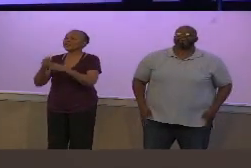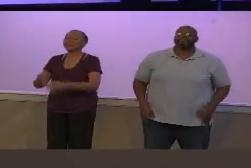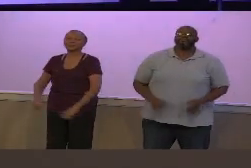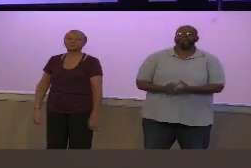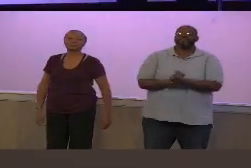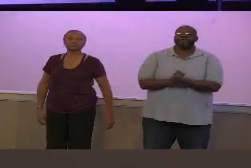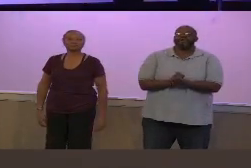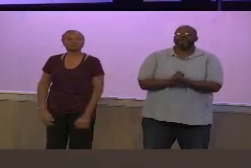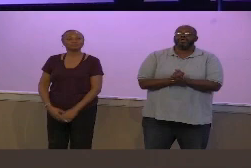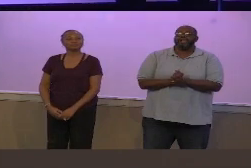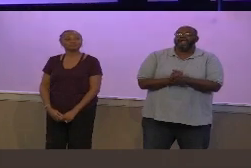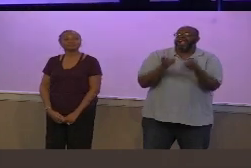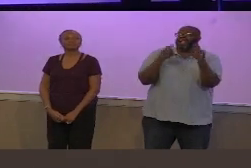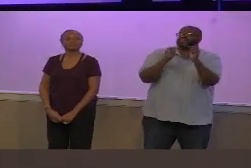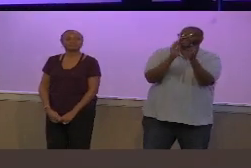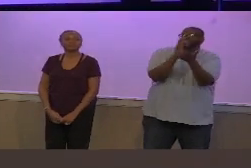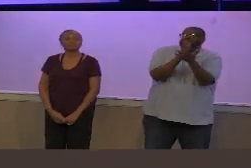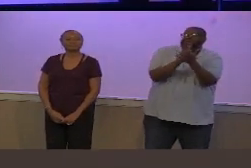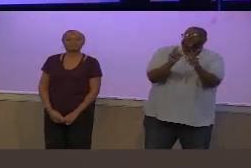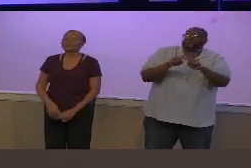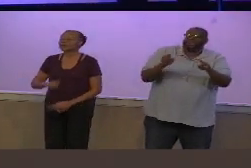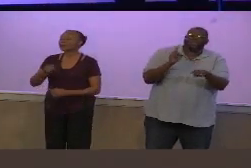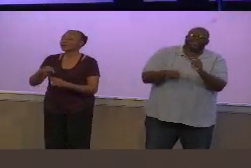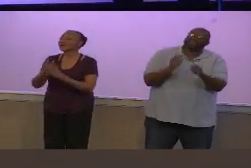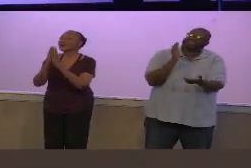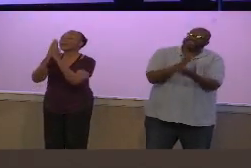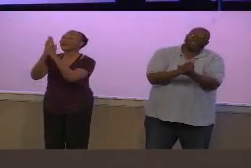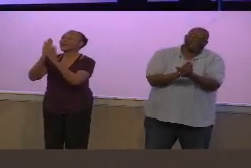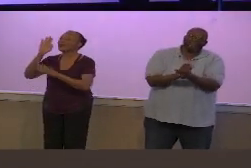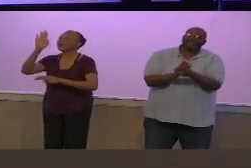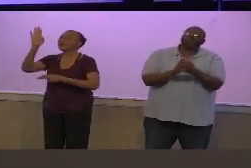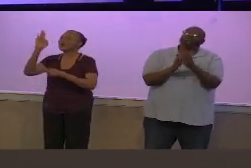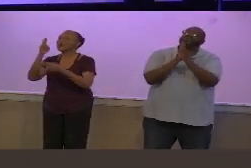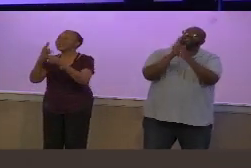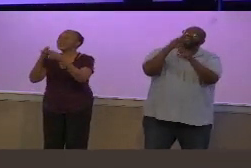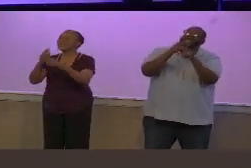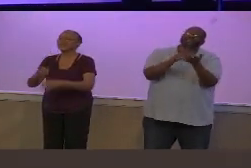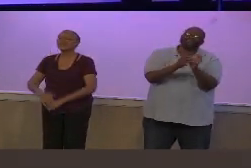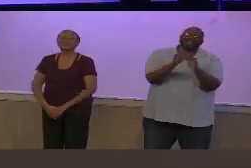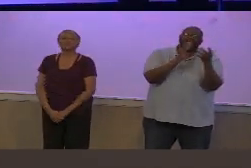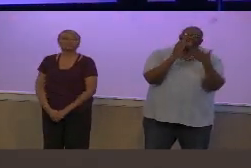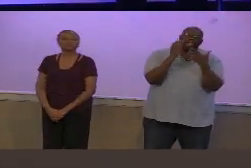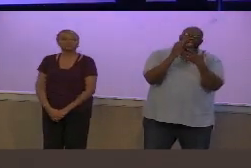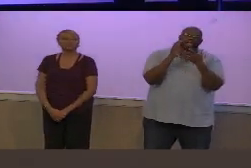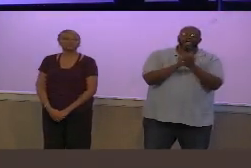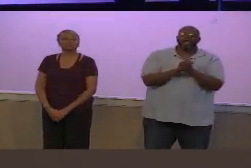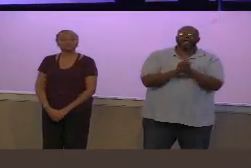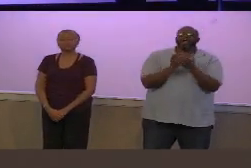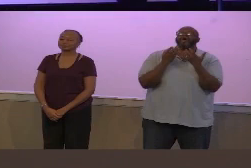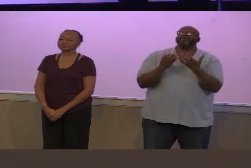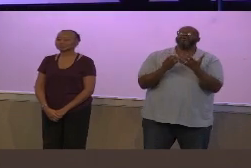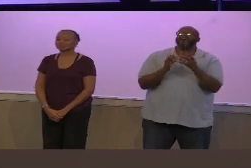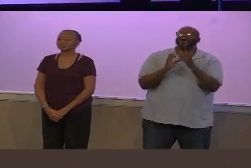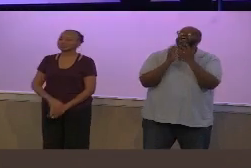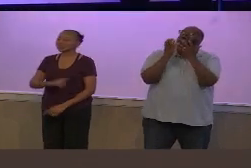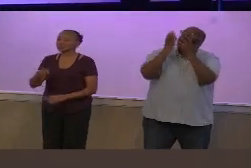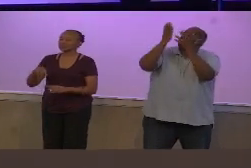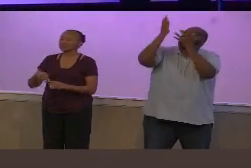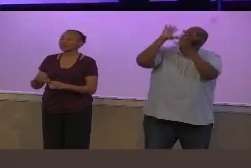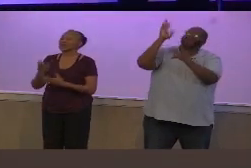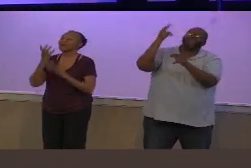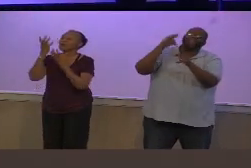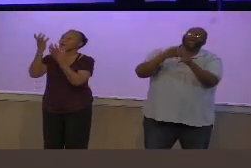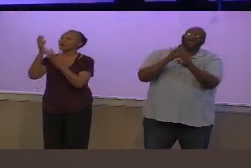trying to let it go, but I can't help but call on the name of Jesus. Hey, I wanna call your